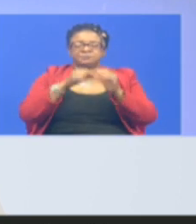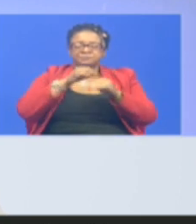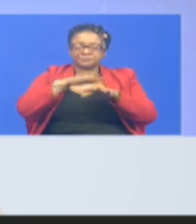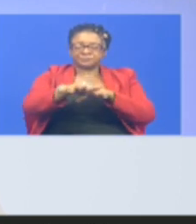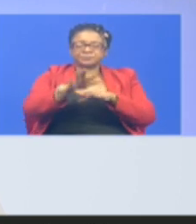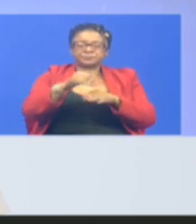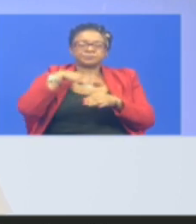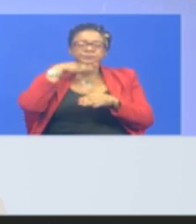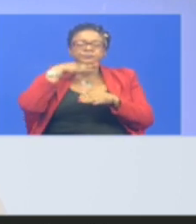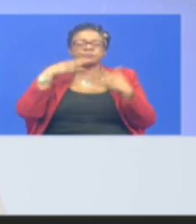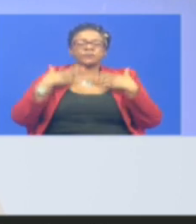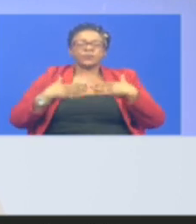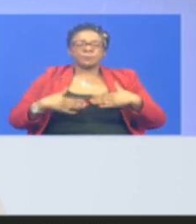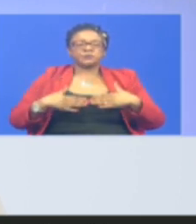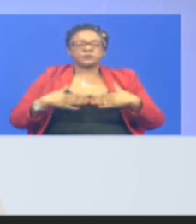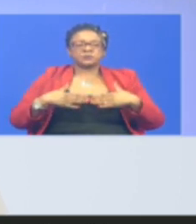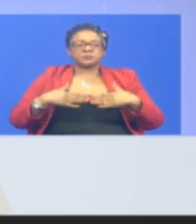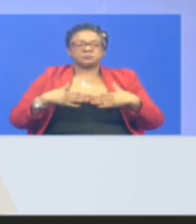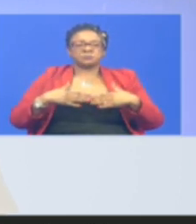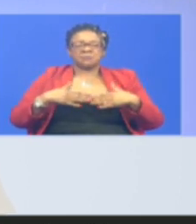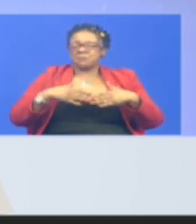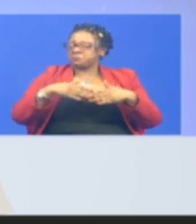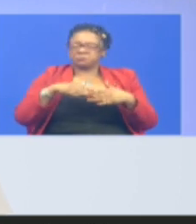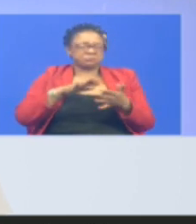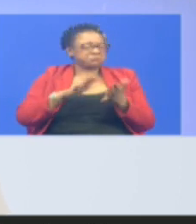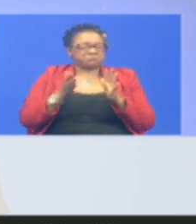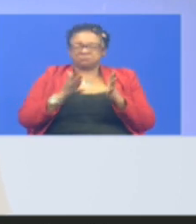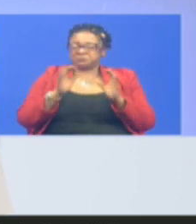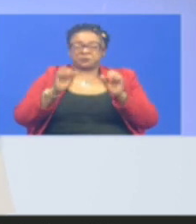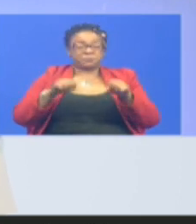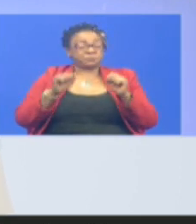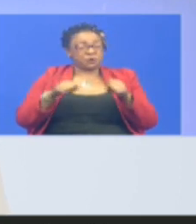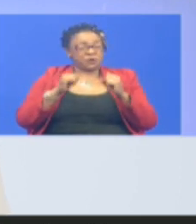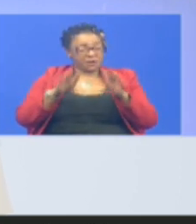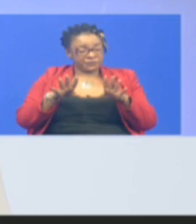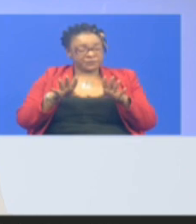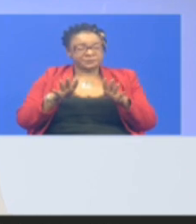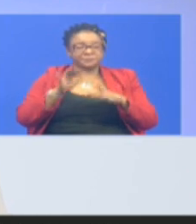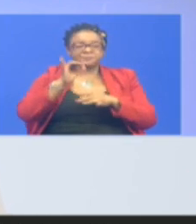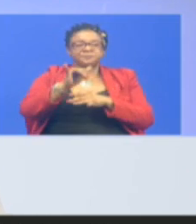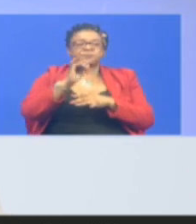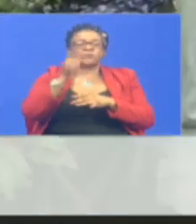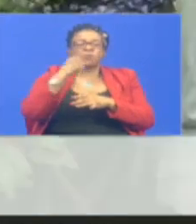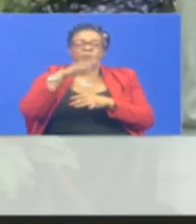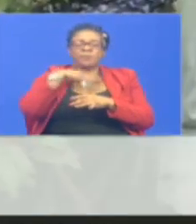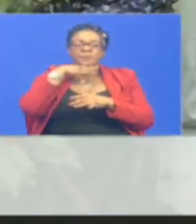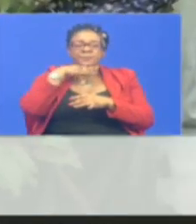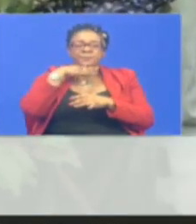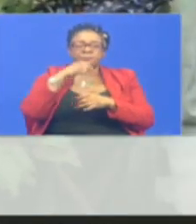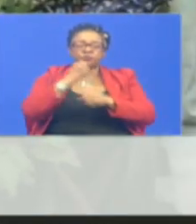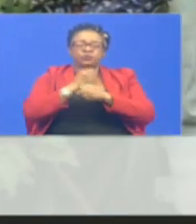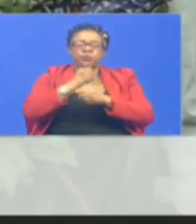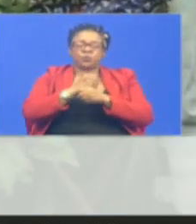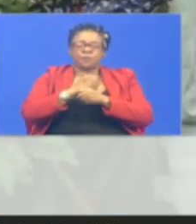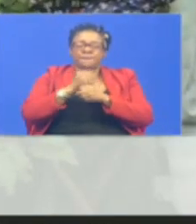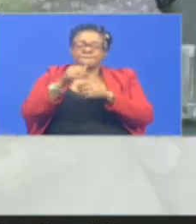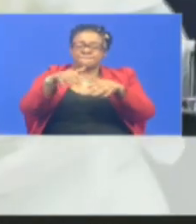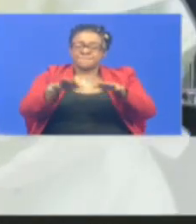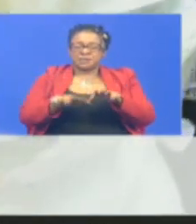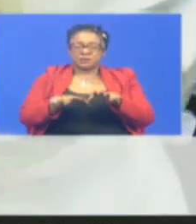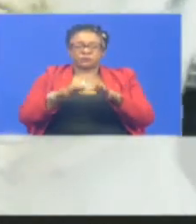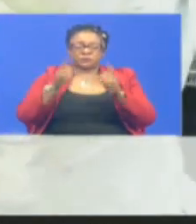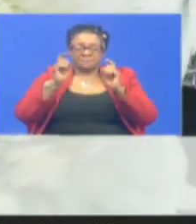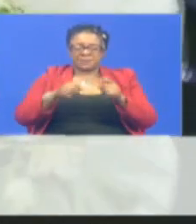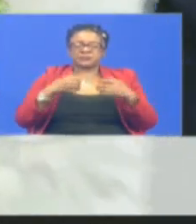dead bodies as unlikely. The revised protocols will guide the conduct of burials that uphold the dignity of